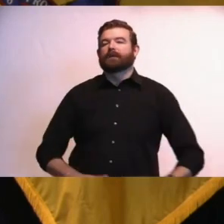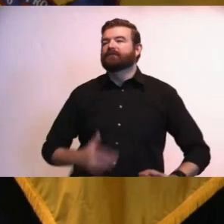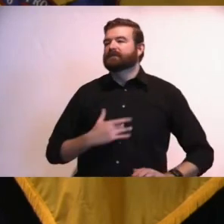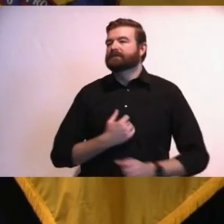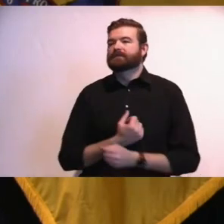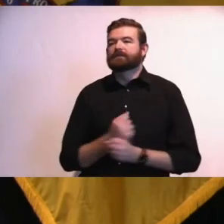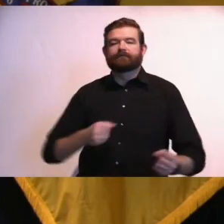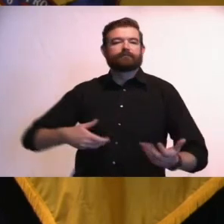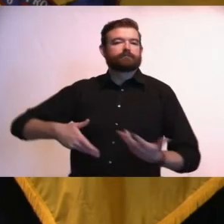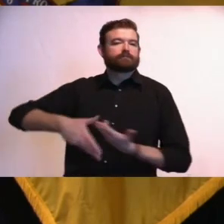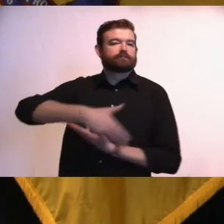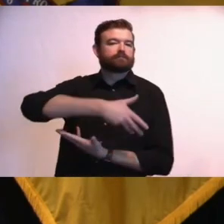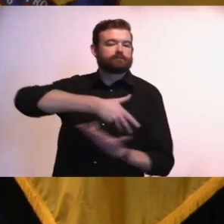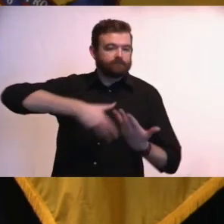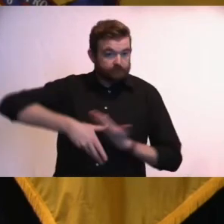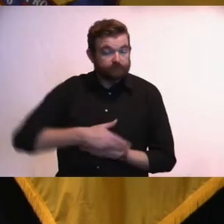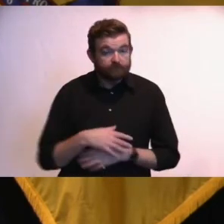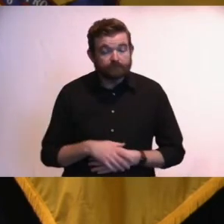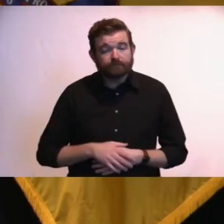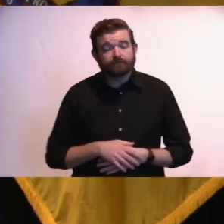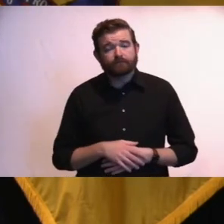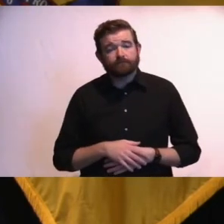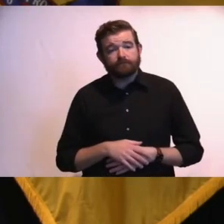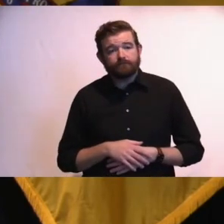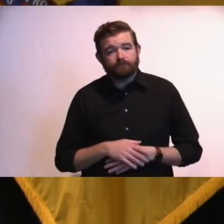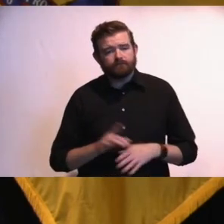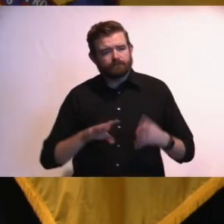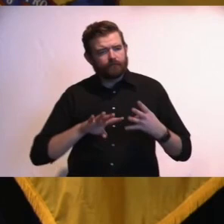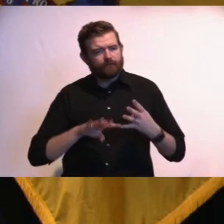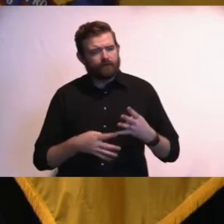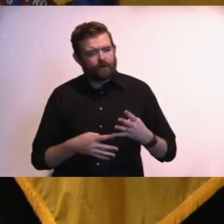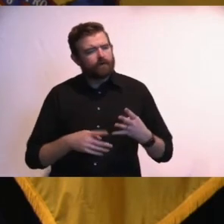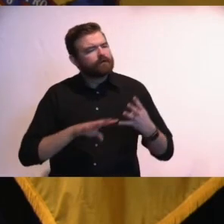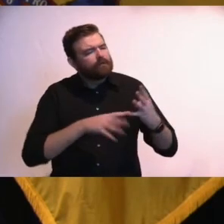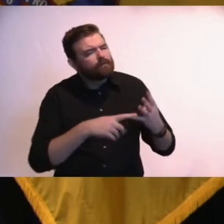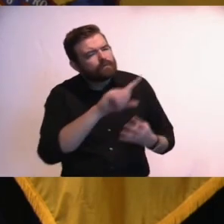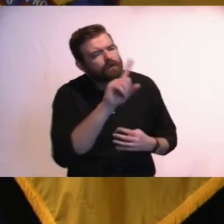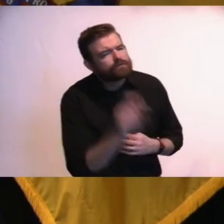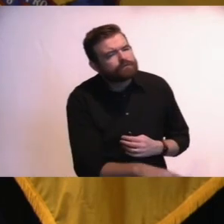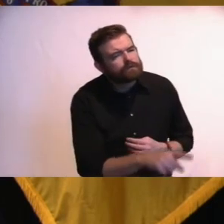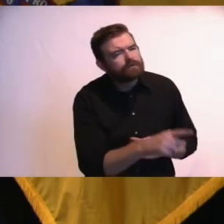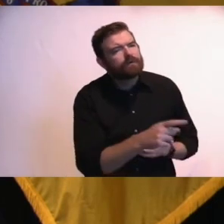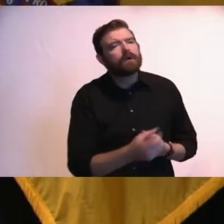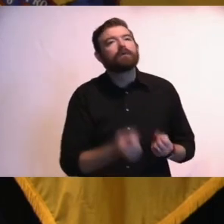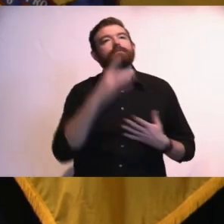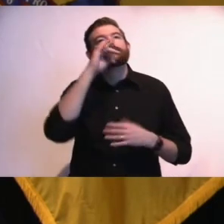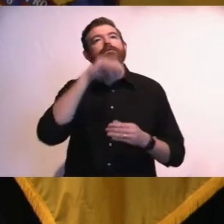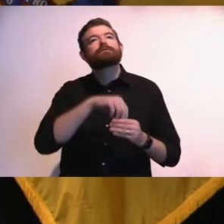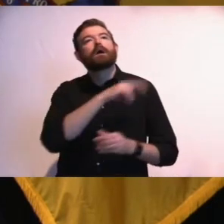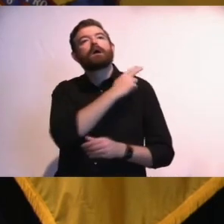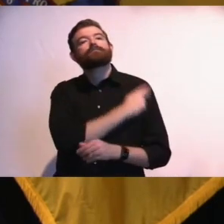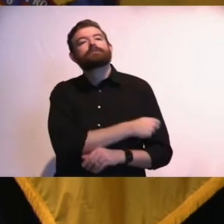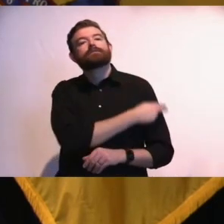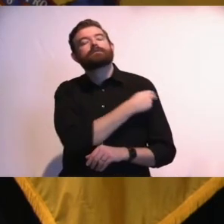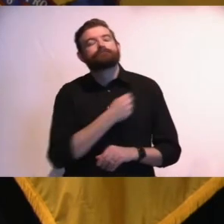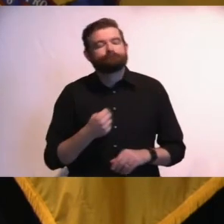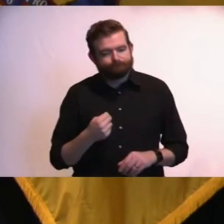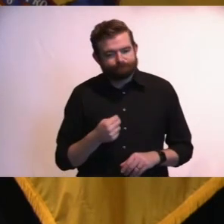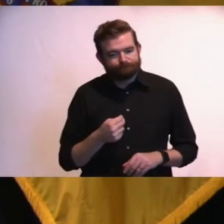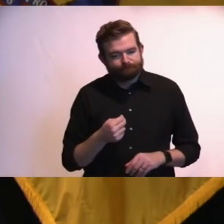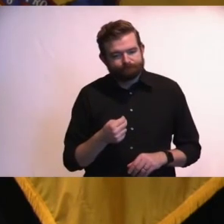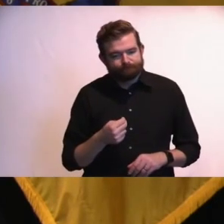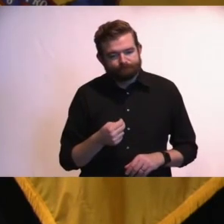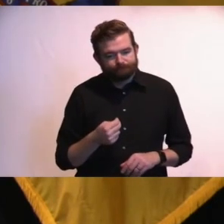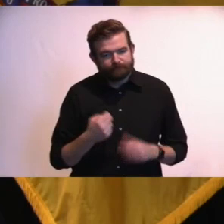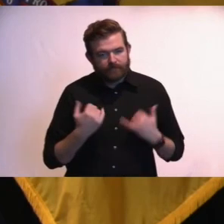I'm going to jump to the fourth one and ask Judy and Tina to answer in a second. How many kids in the hospital with COVID, and are we seeing the beginning